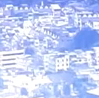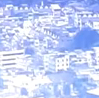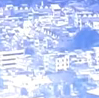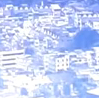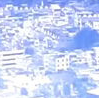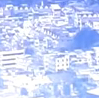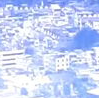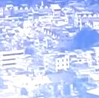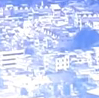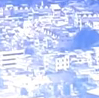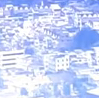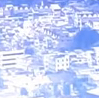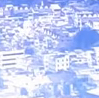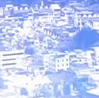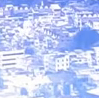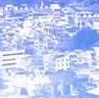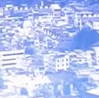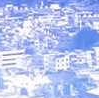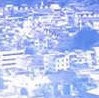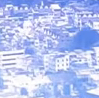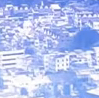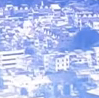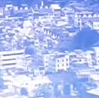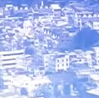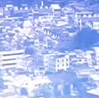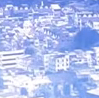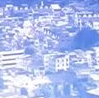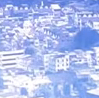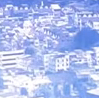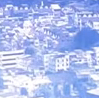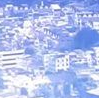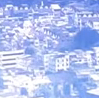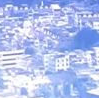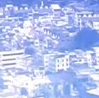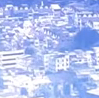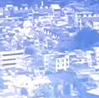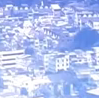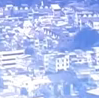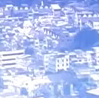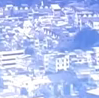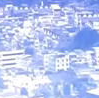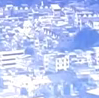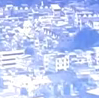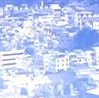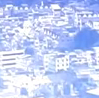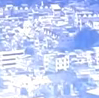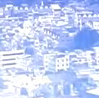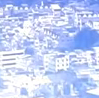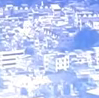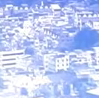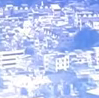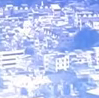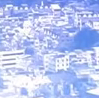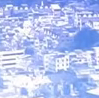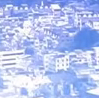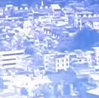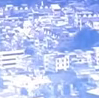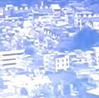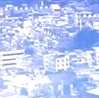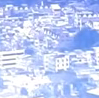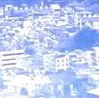2020. Earlier this morning, Prime Minister Prayut Chan-o-cha, as the Director of the Center for COVID